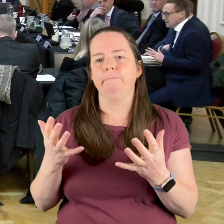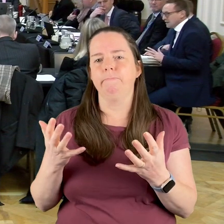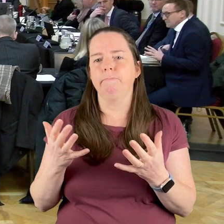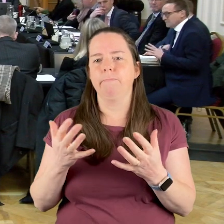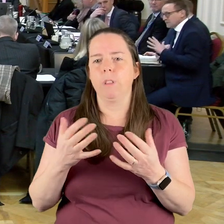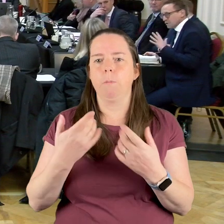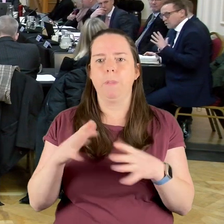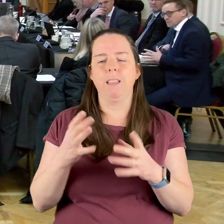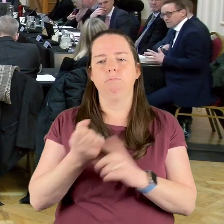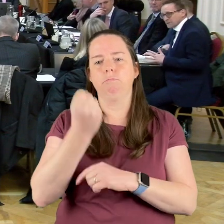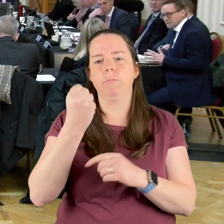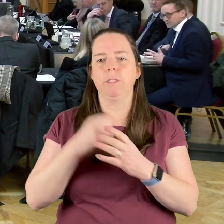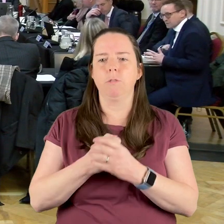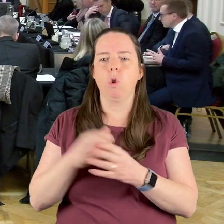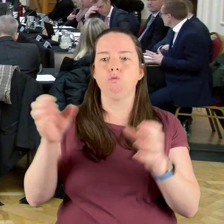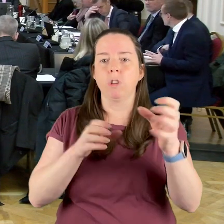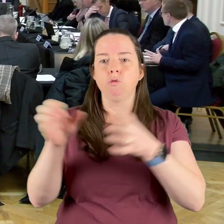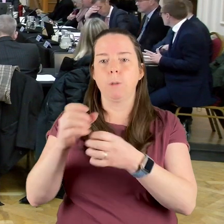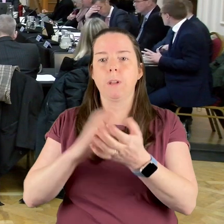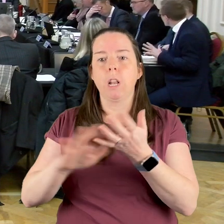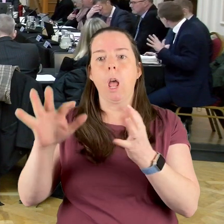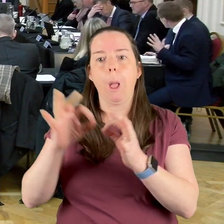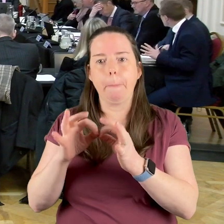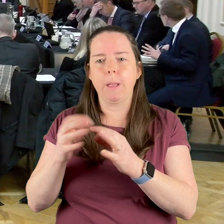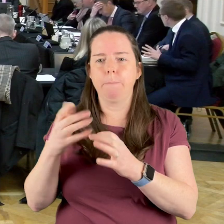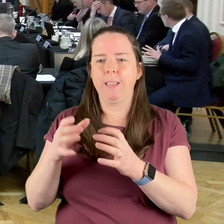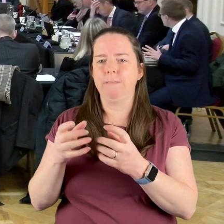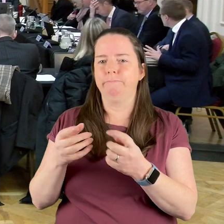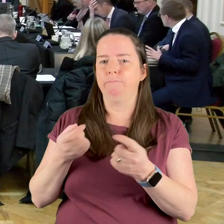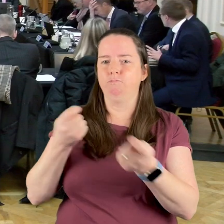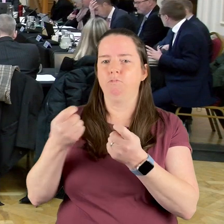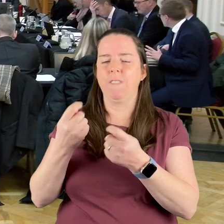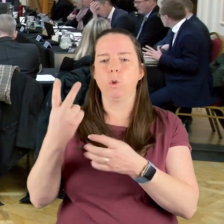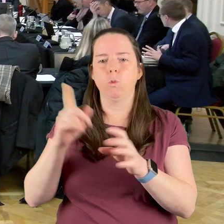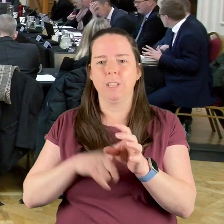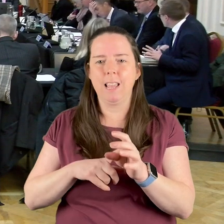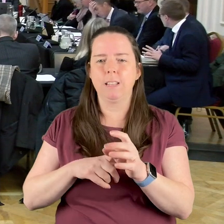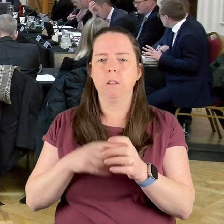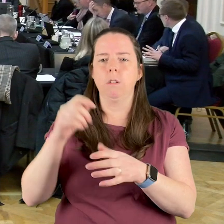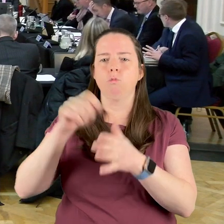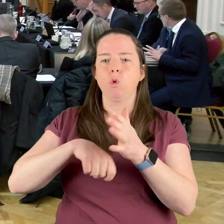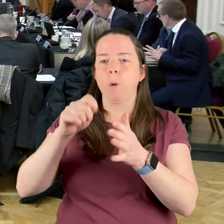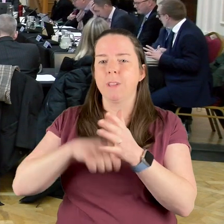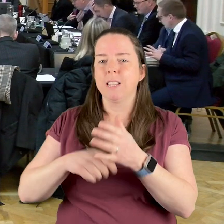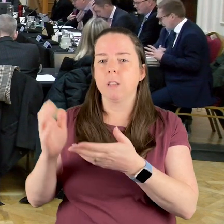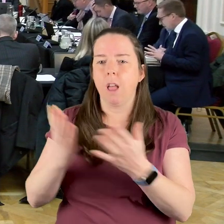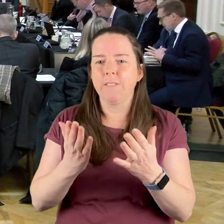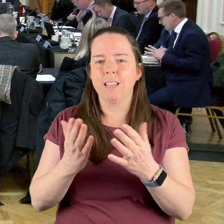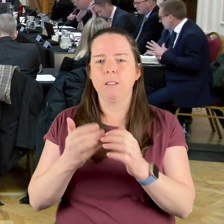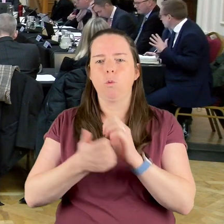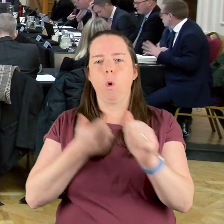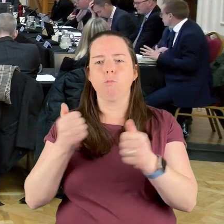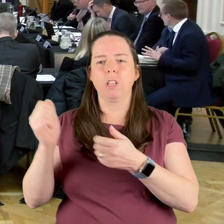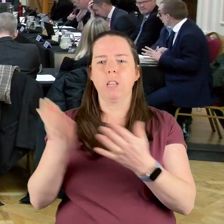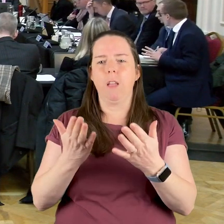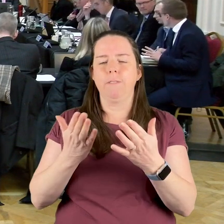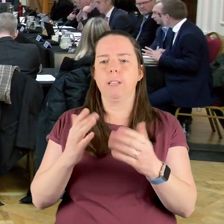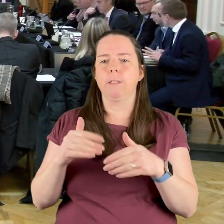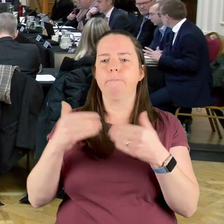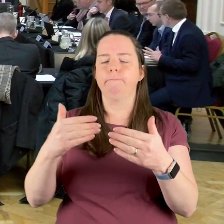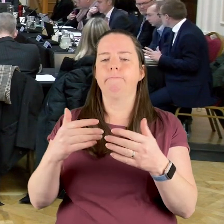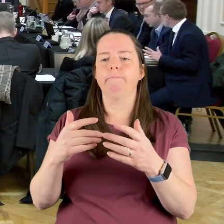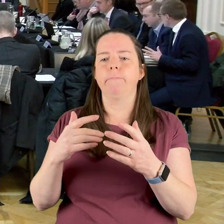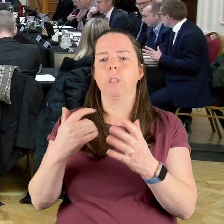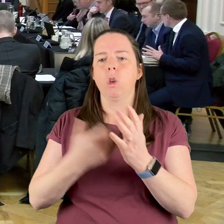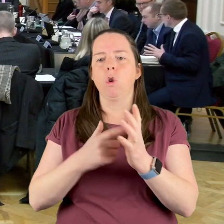in corporate services where we have done this, the recruitment hub that's been up and running for a couple of years, and the procurement services